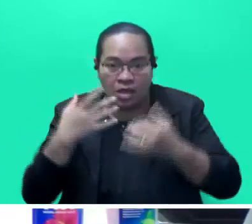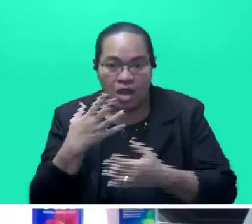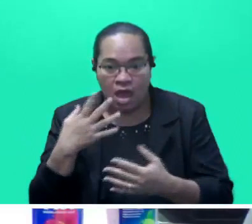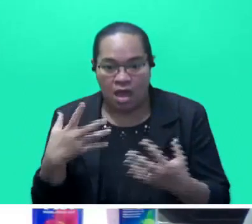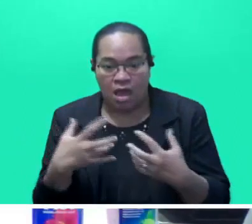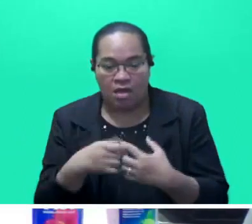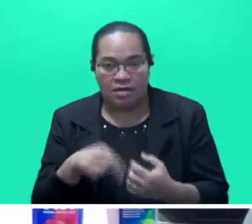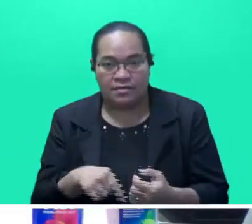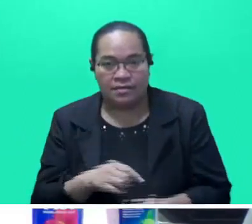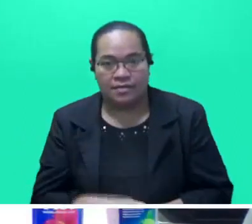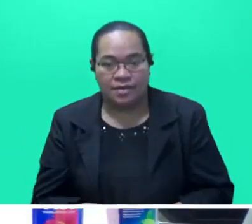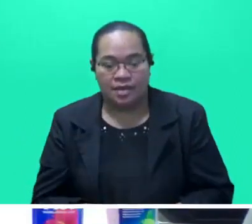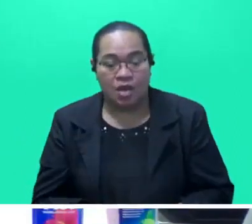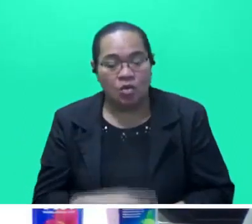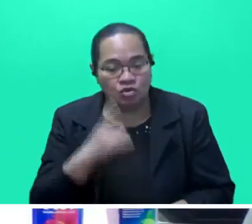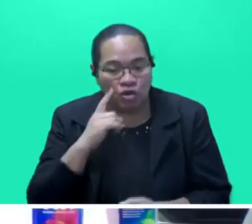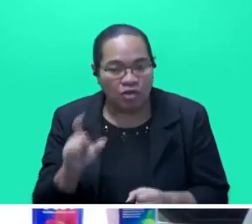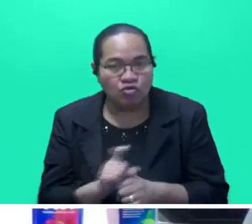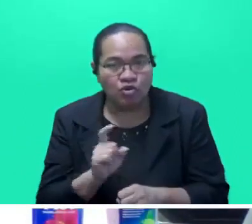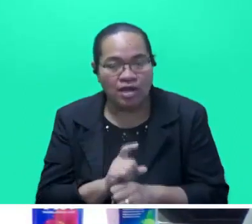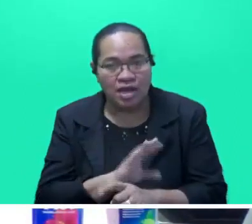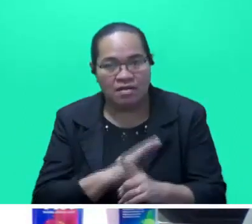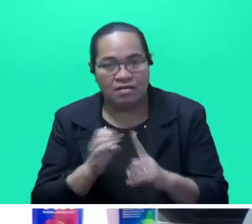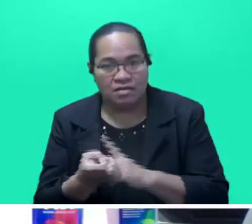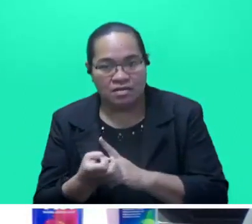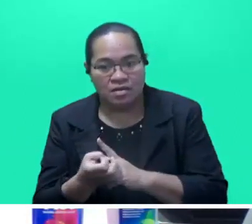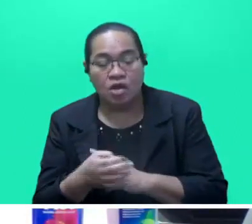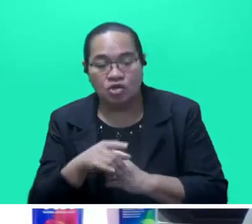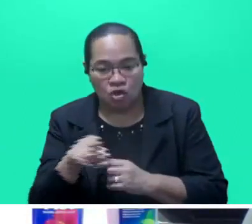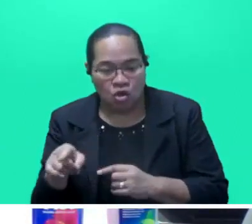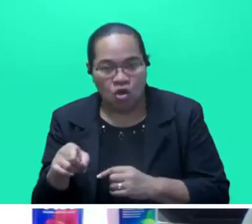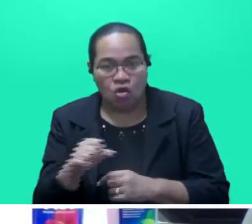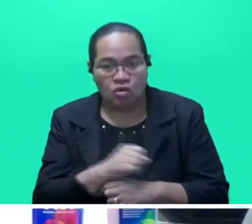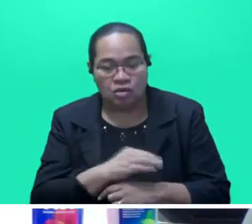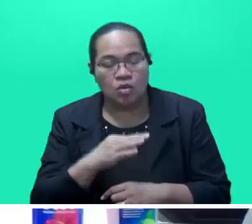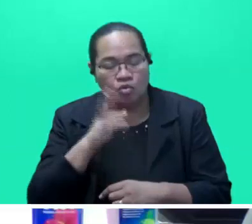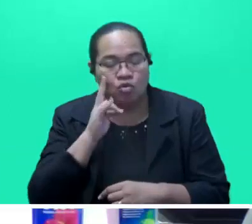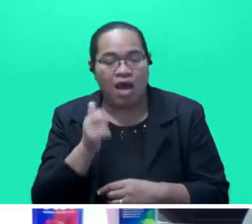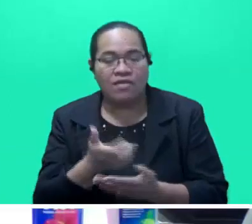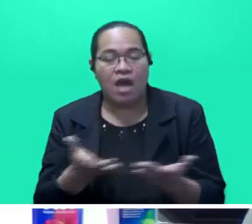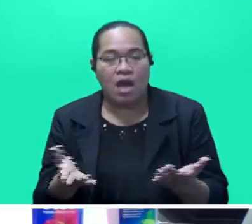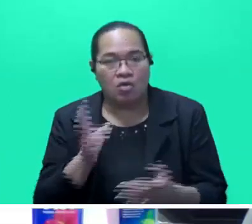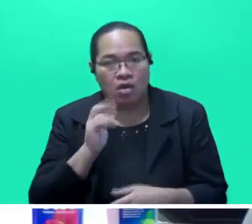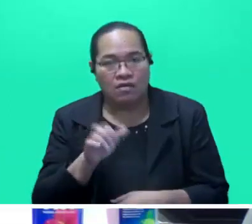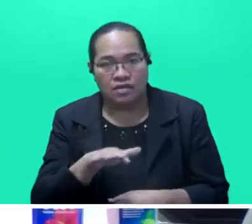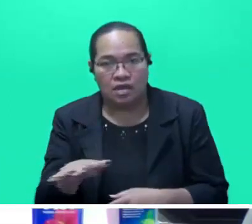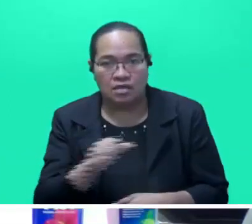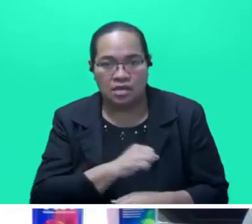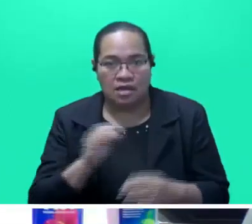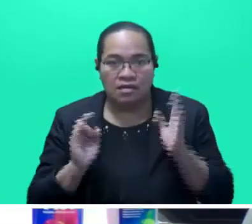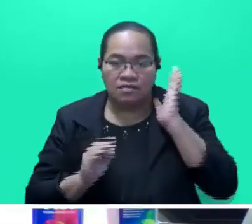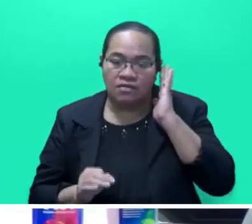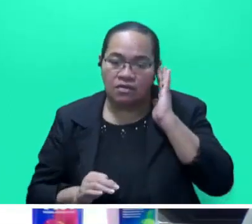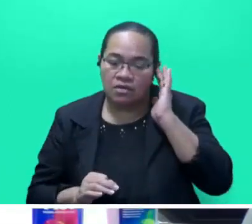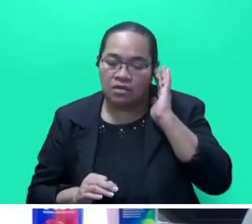The approach now is to try and create an environment in which welfare of correctional officers are also looked after. Moving forward,